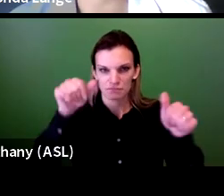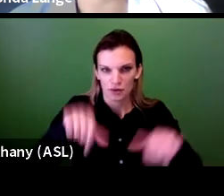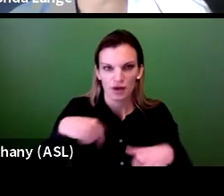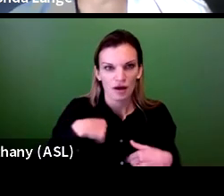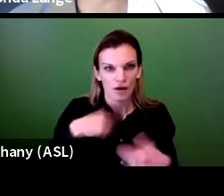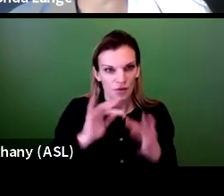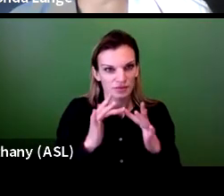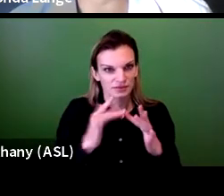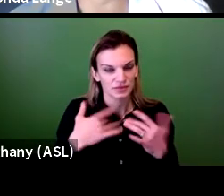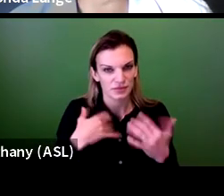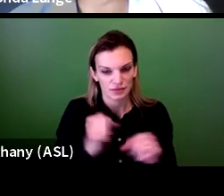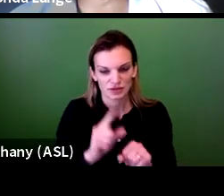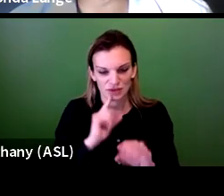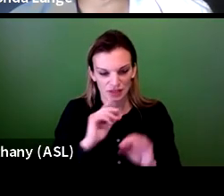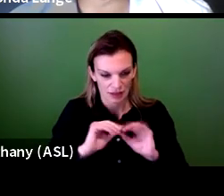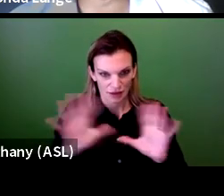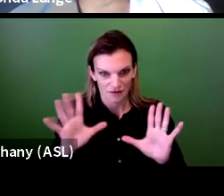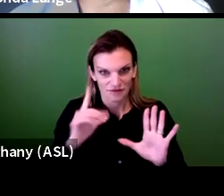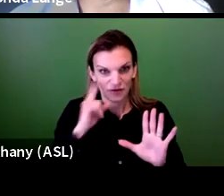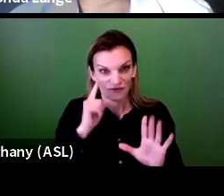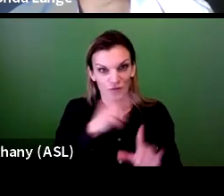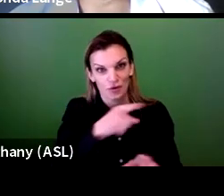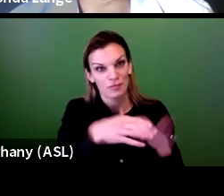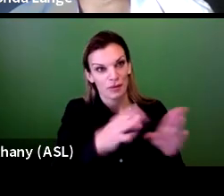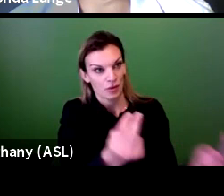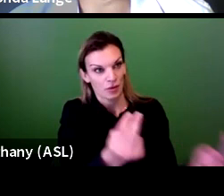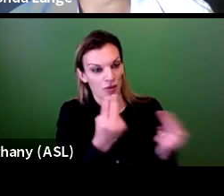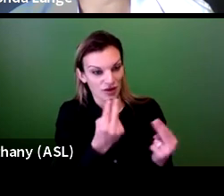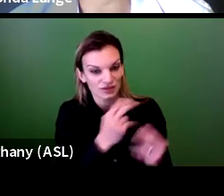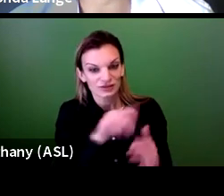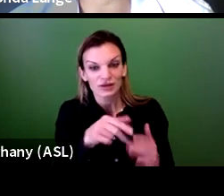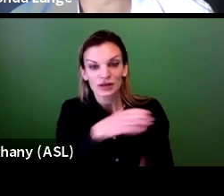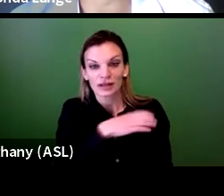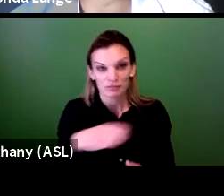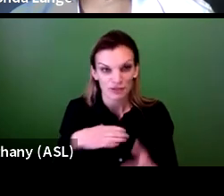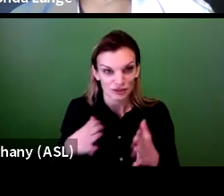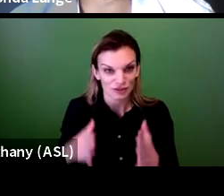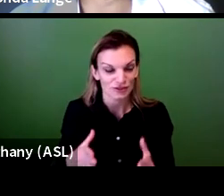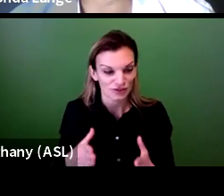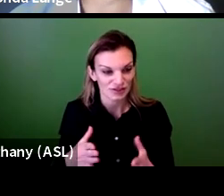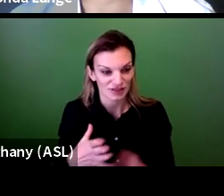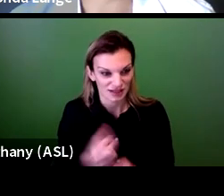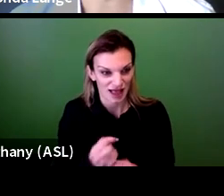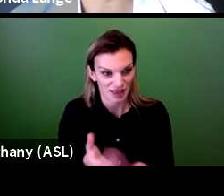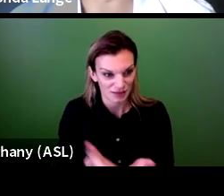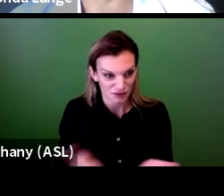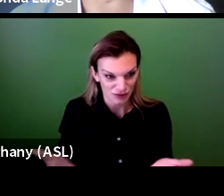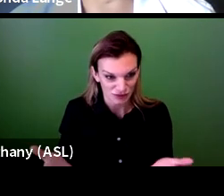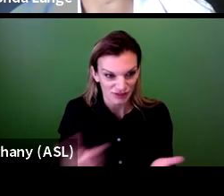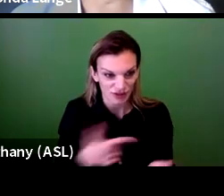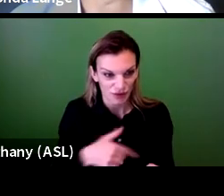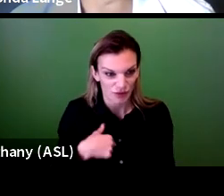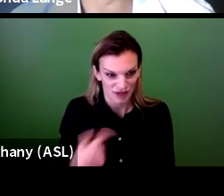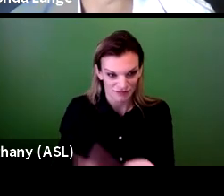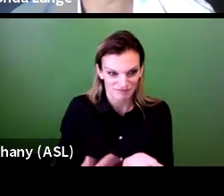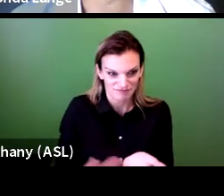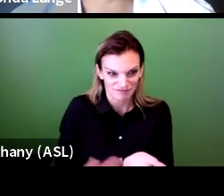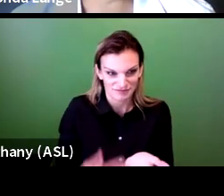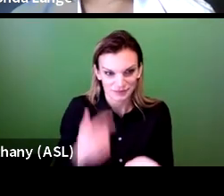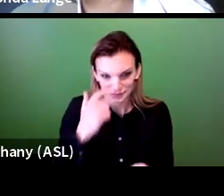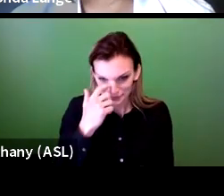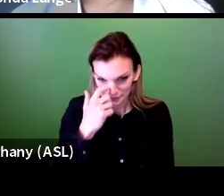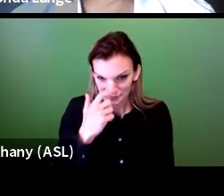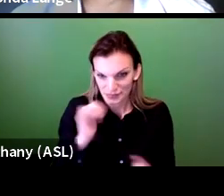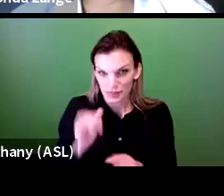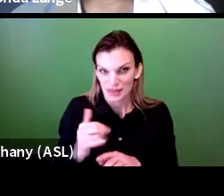know, I want to clarify for the public watching that all commissioners receive the materials that we discuss in these meetings the